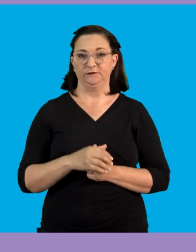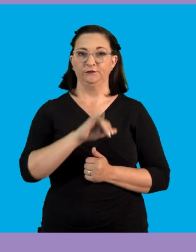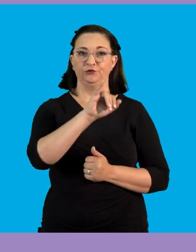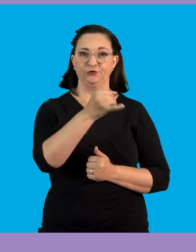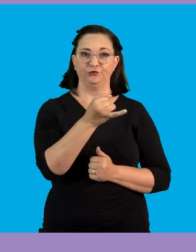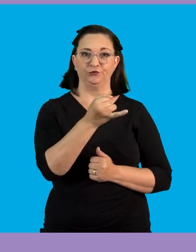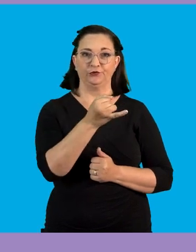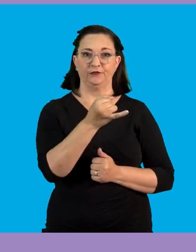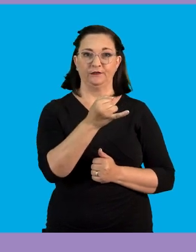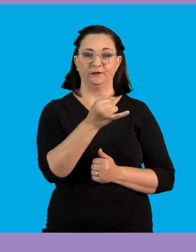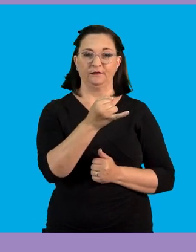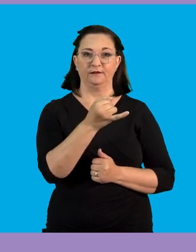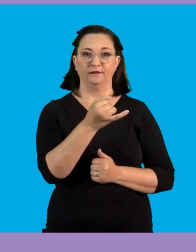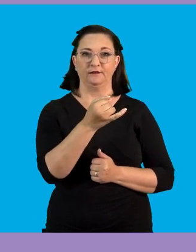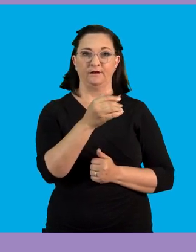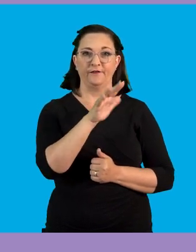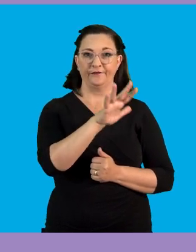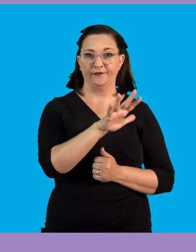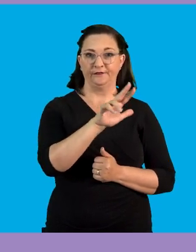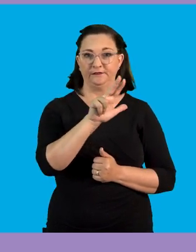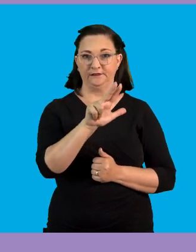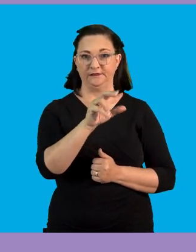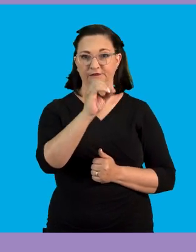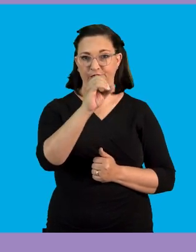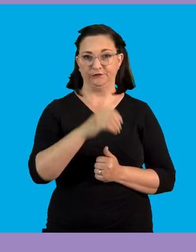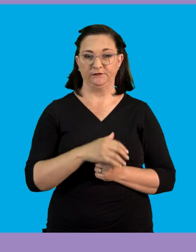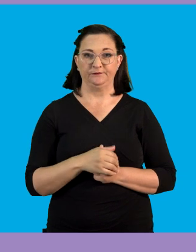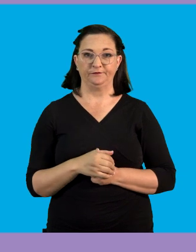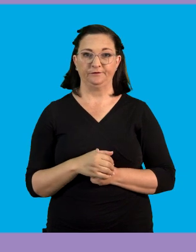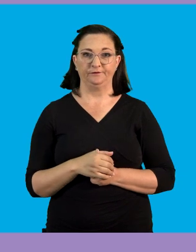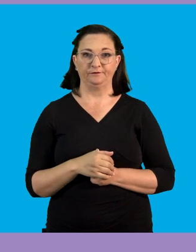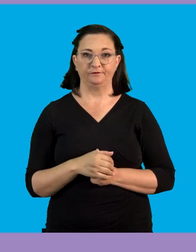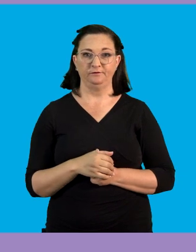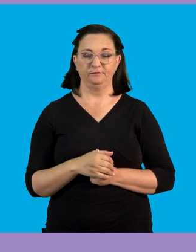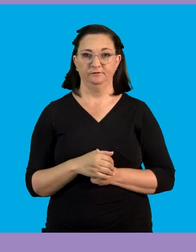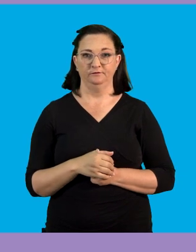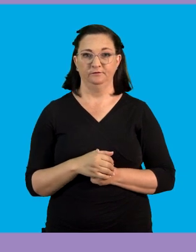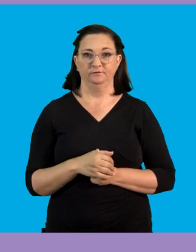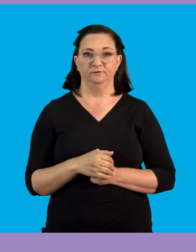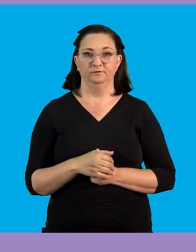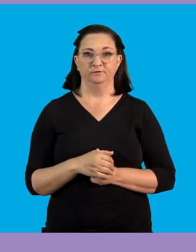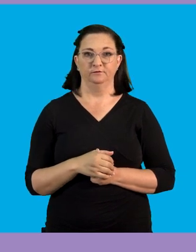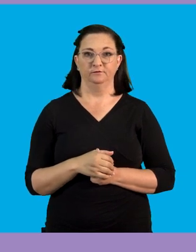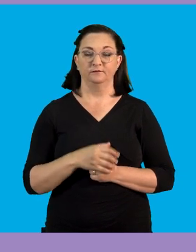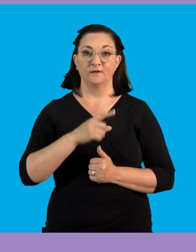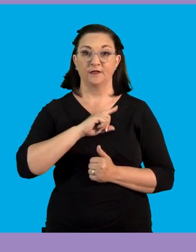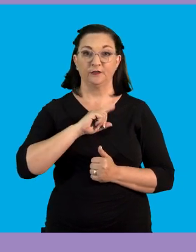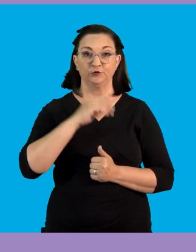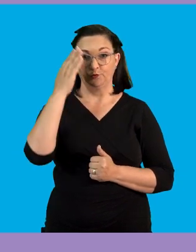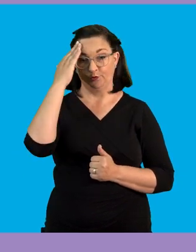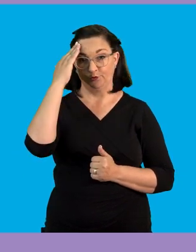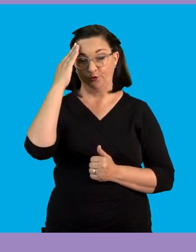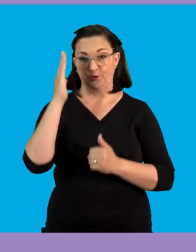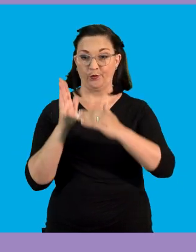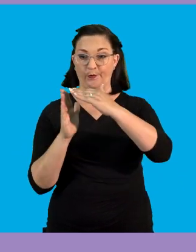degrees. Angle J then gave us 58 degrees. And therefore,